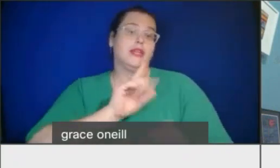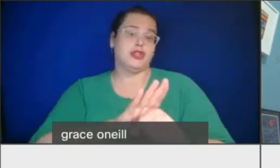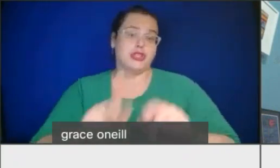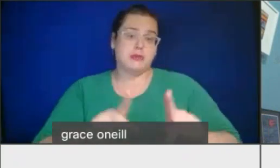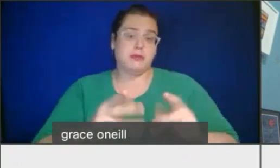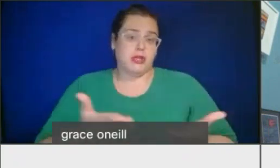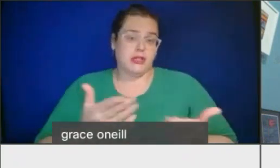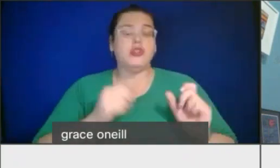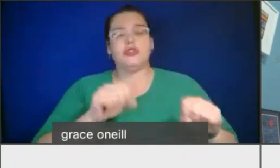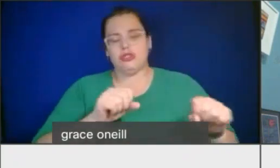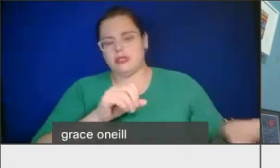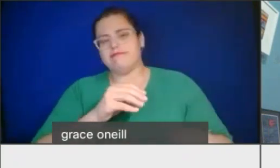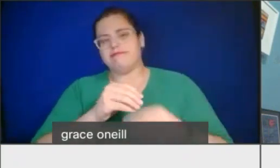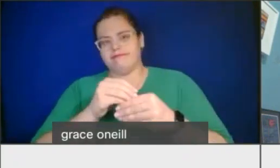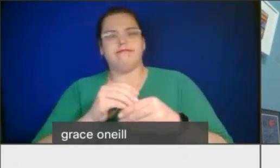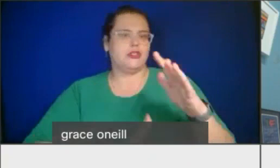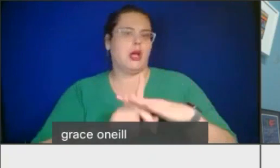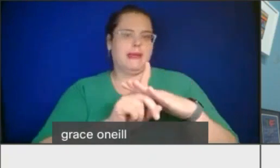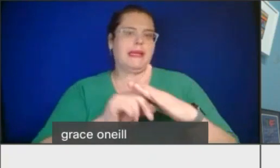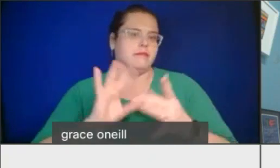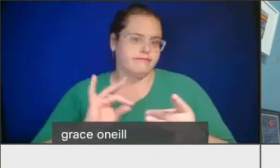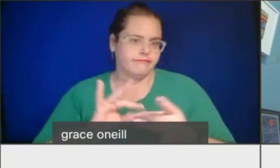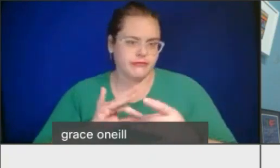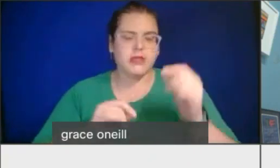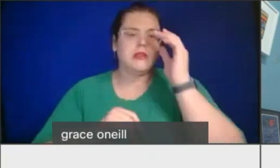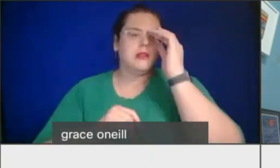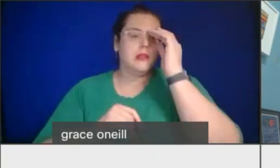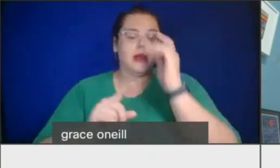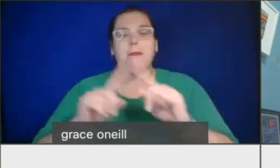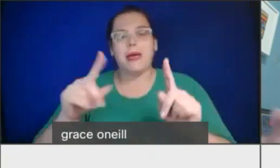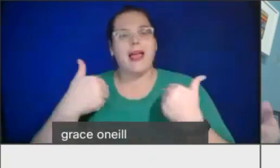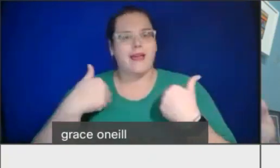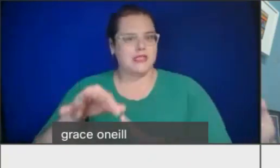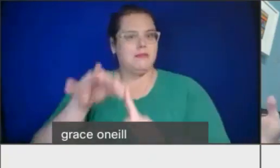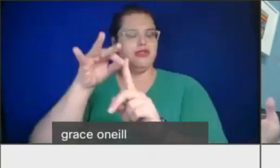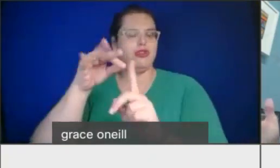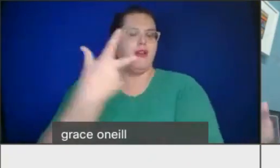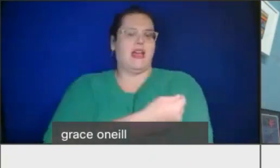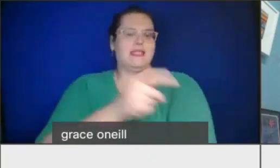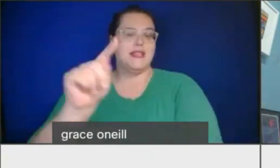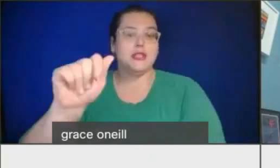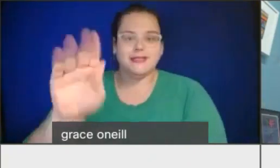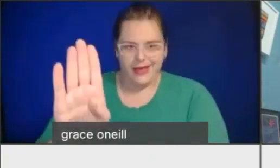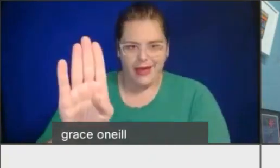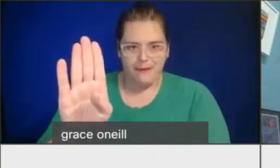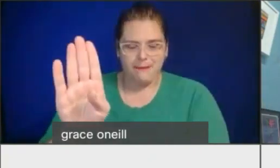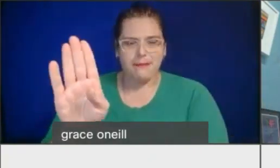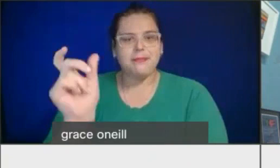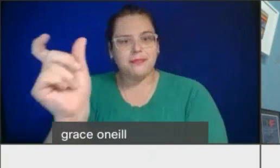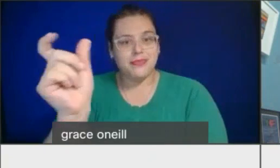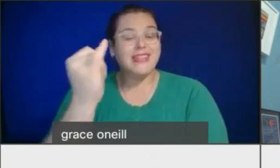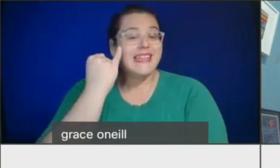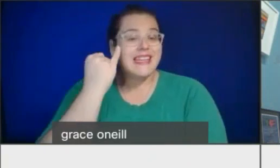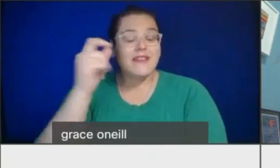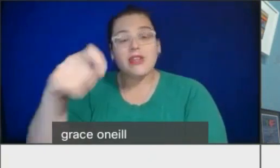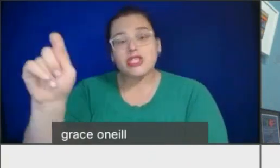supplement or correct me here, but there is a vaccination tab in MCIS, And if someone checks no, there are some